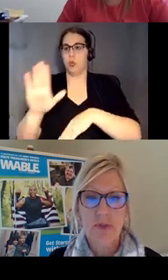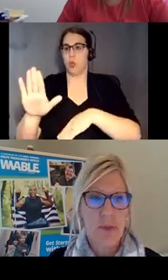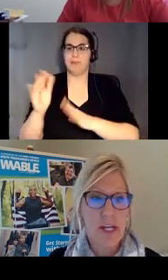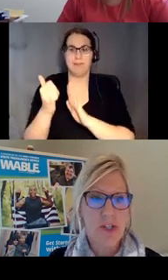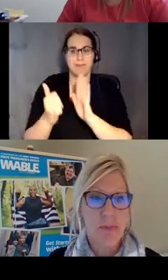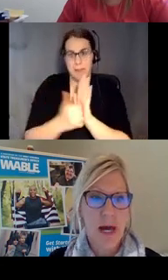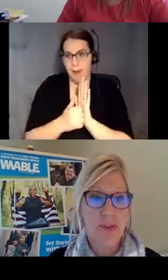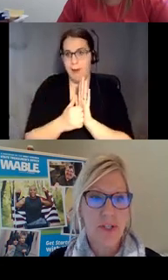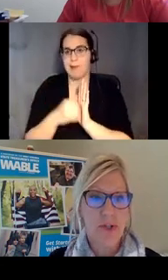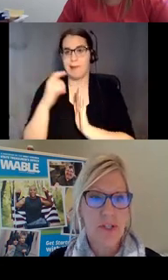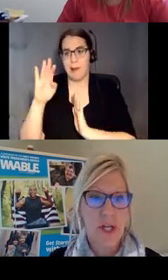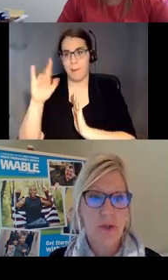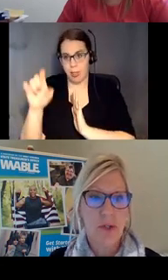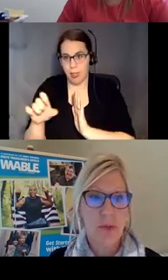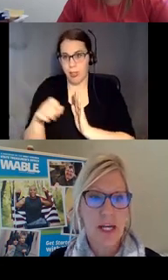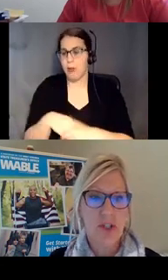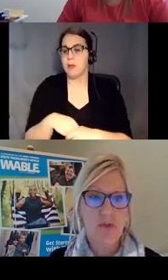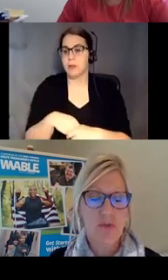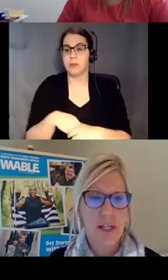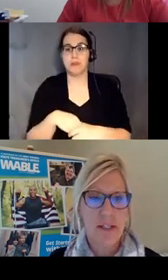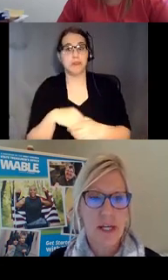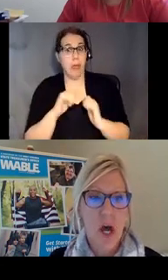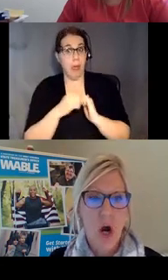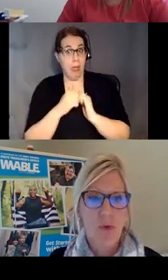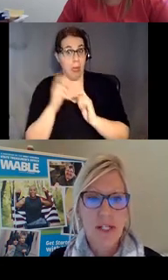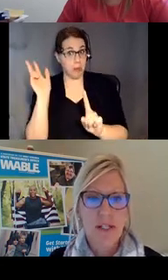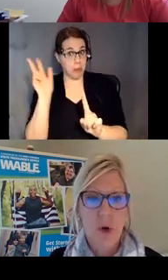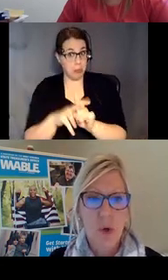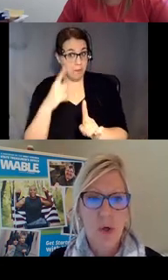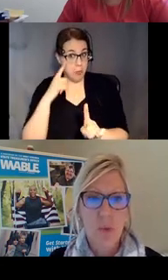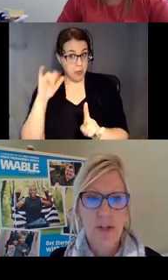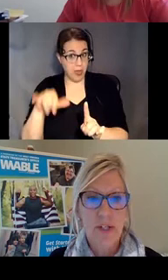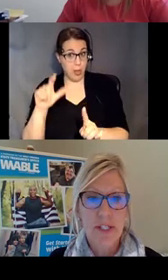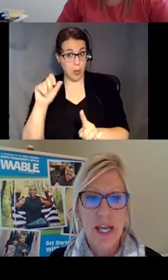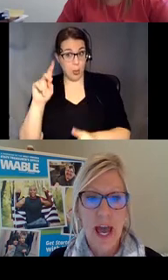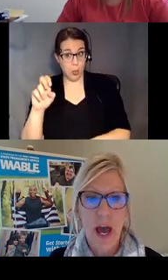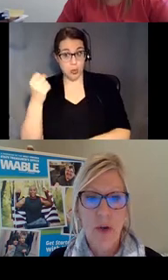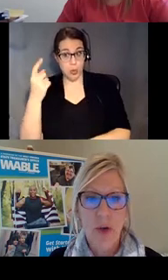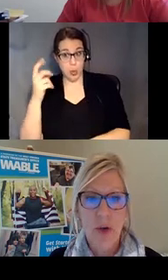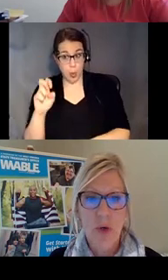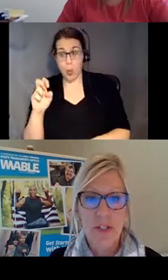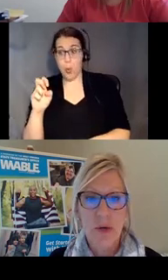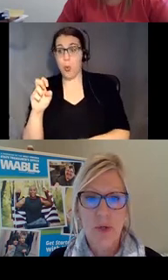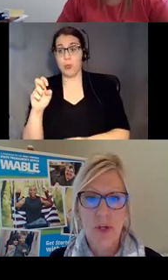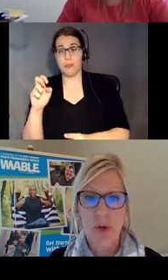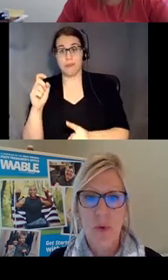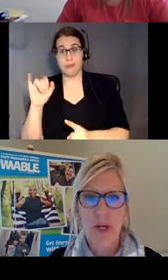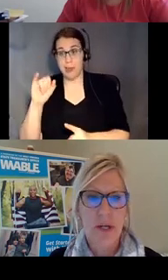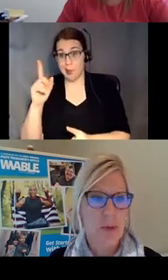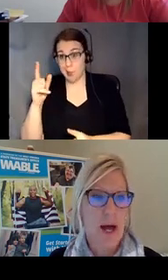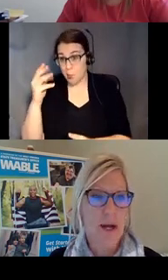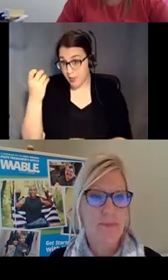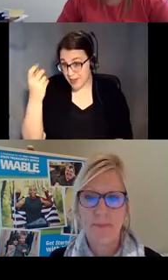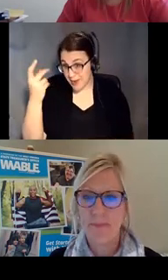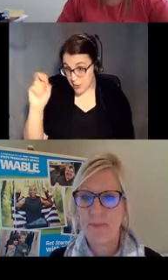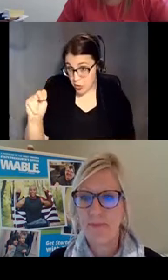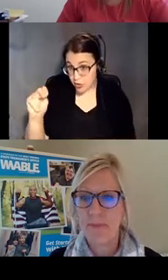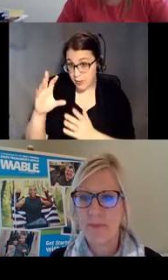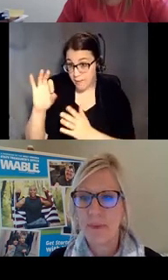additional information about the Luke Stone Illumination Fund, our recent award winners, and how you or someone you know can